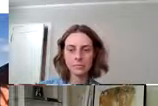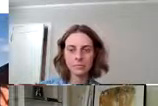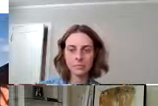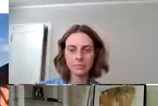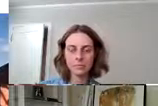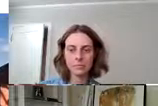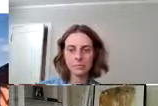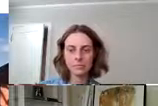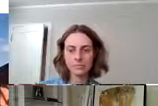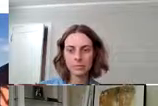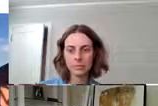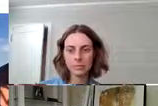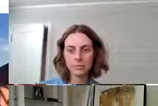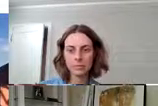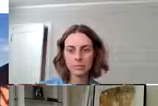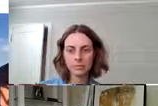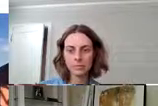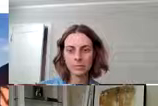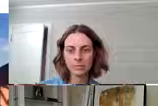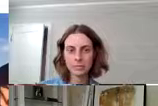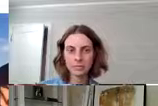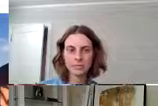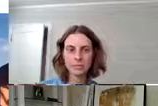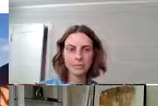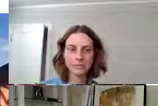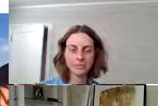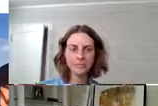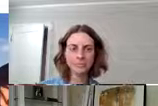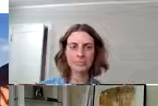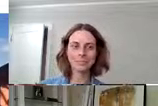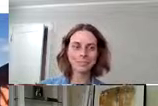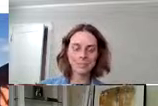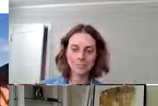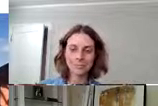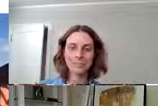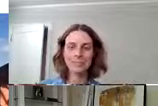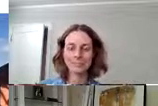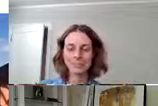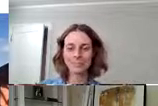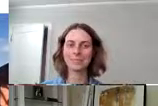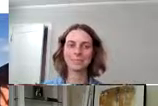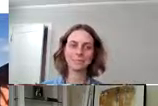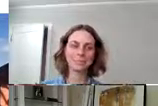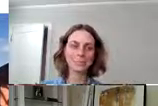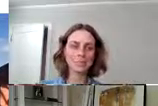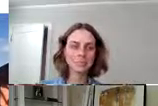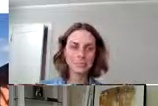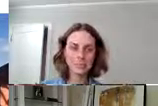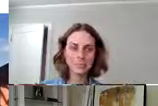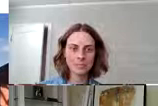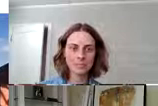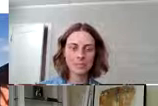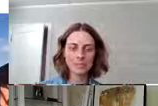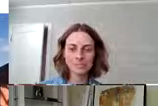create surfaces on bronze, very rare and seldom preserved. Here you can witness the overlapping layers of a life